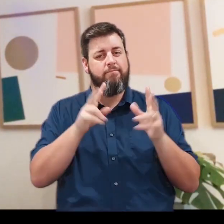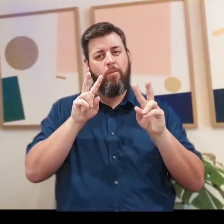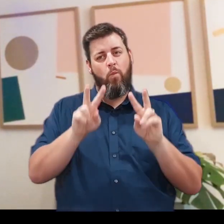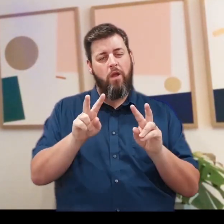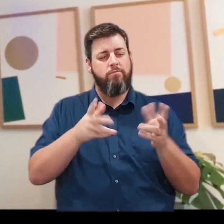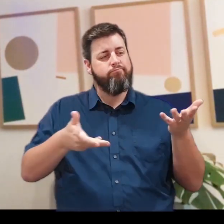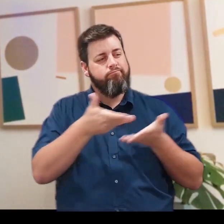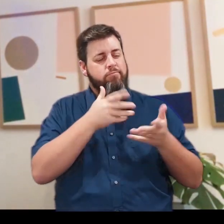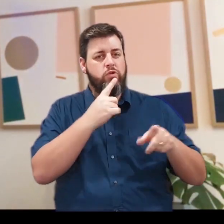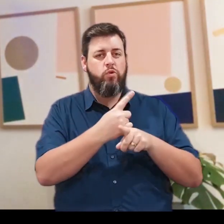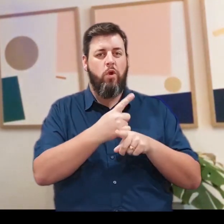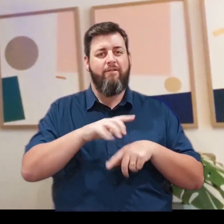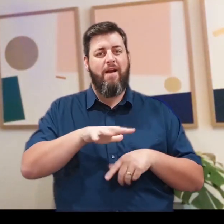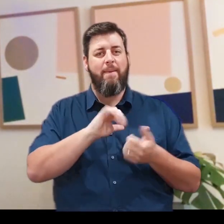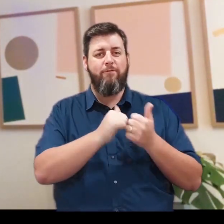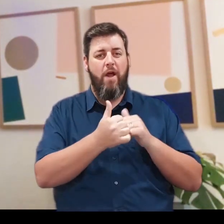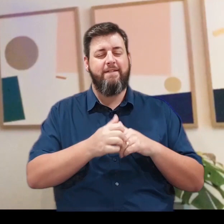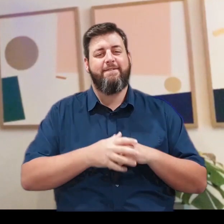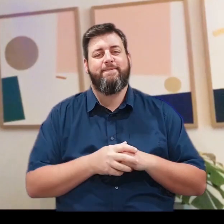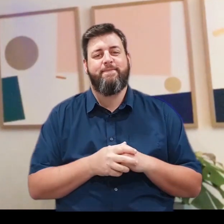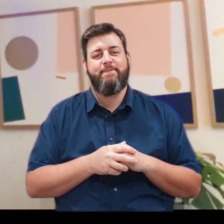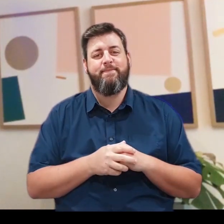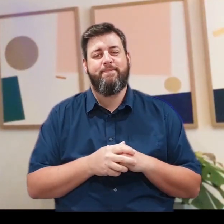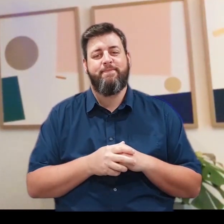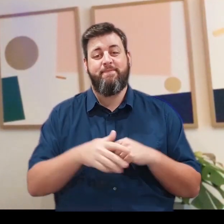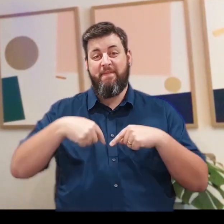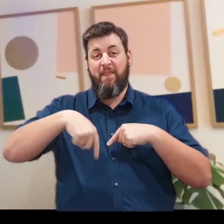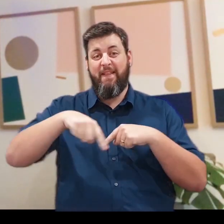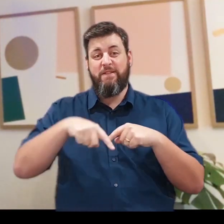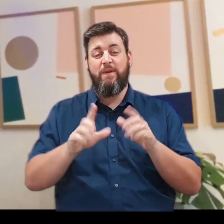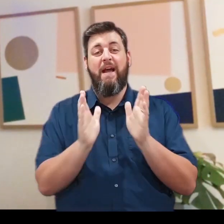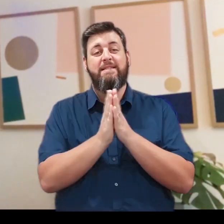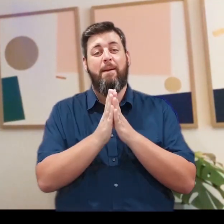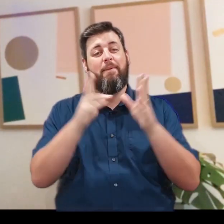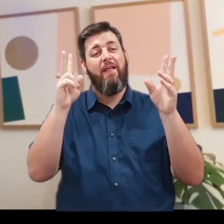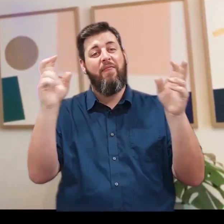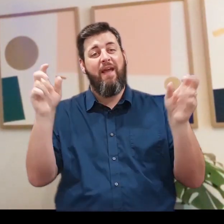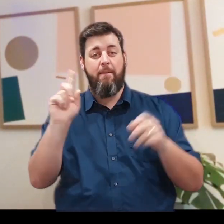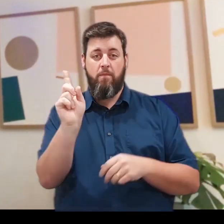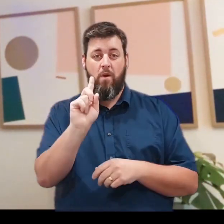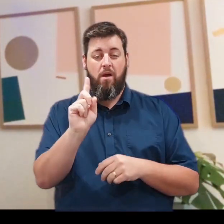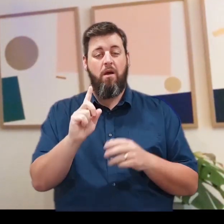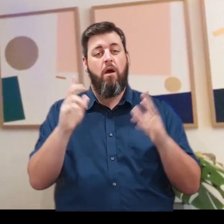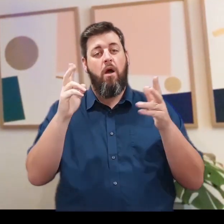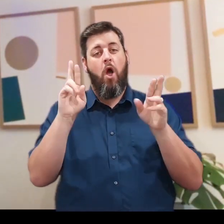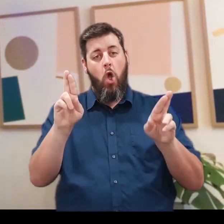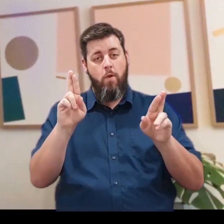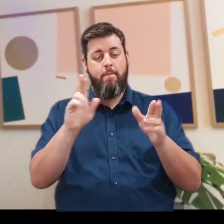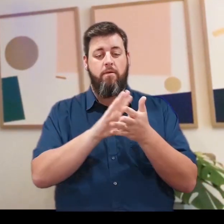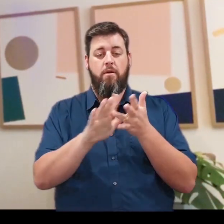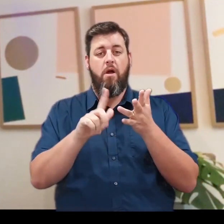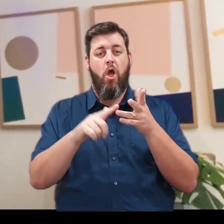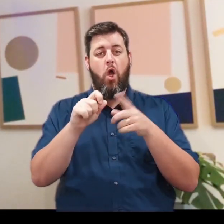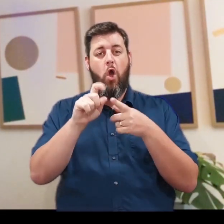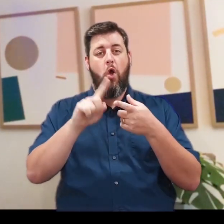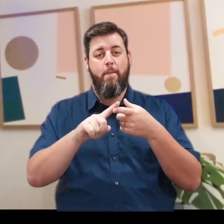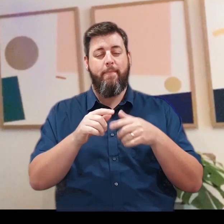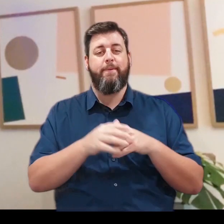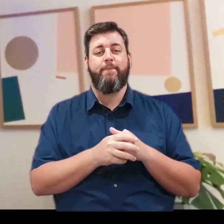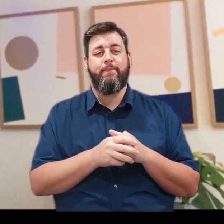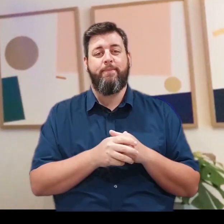friends. The theme of this week's assembly is hope. One of the things that's hard for us all at the